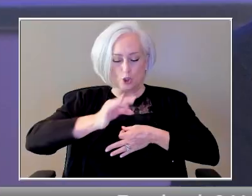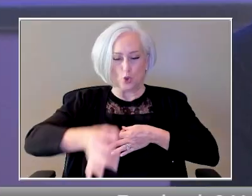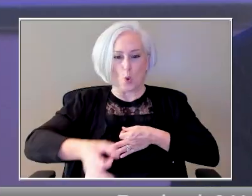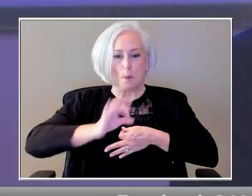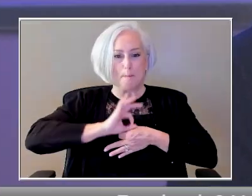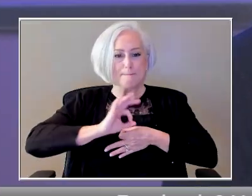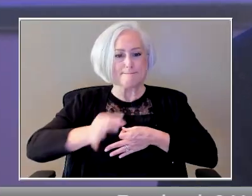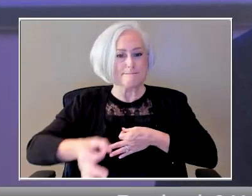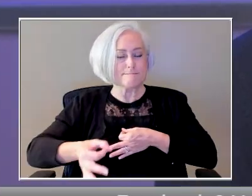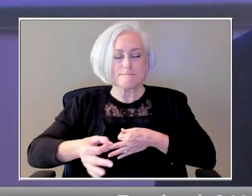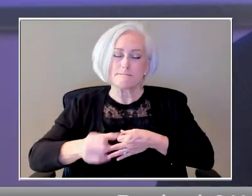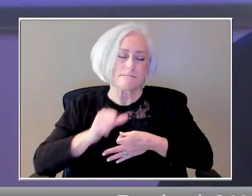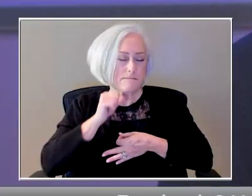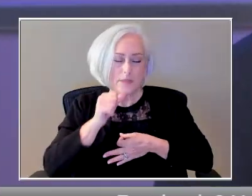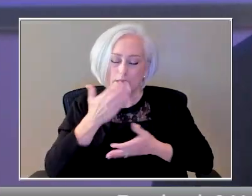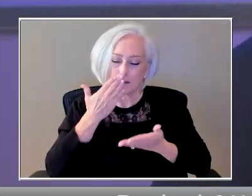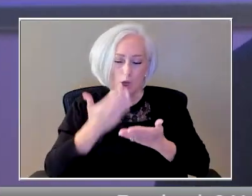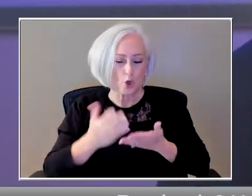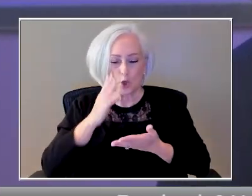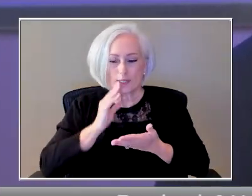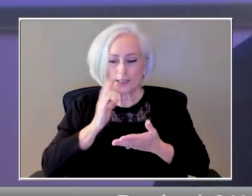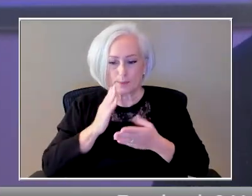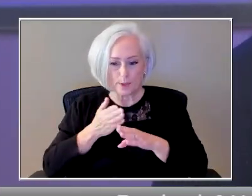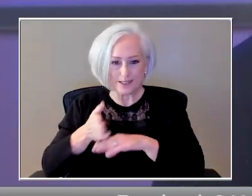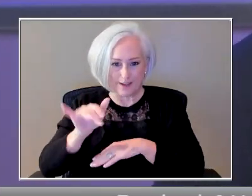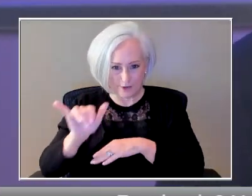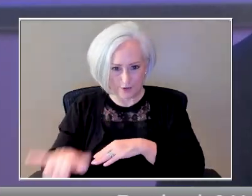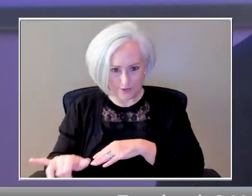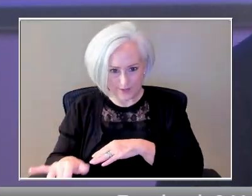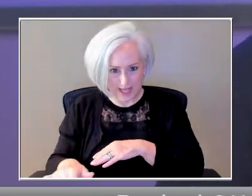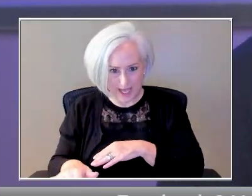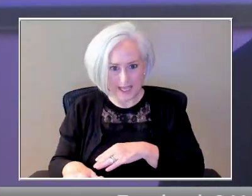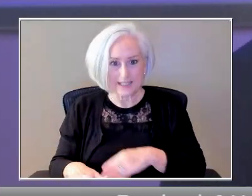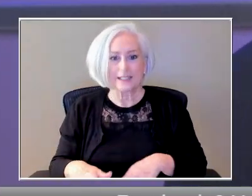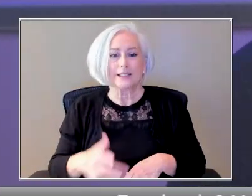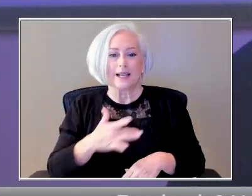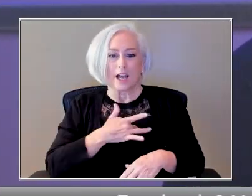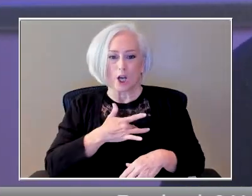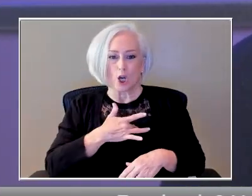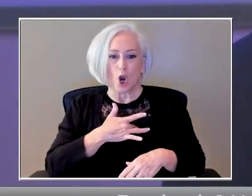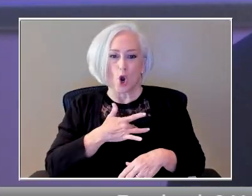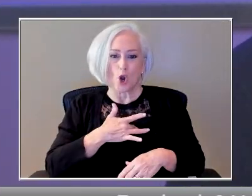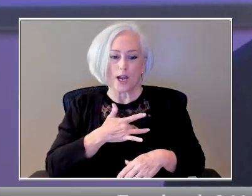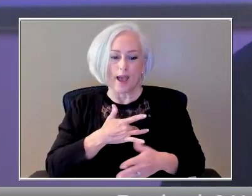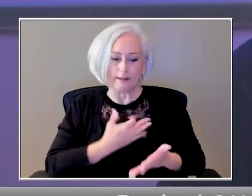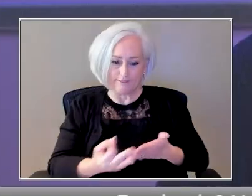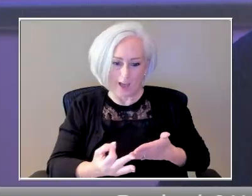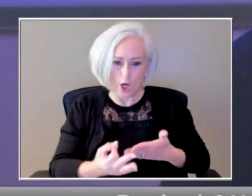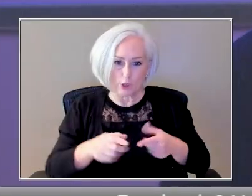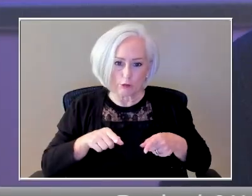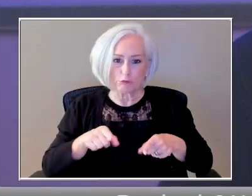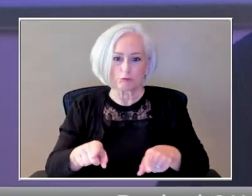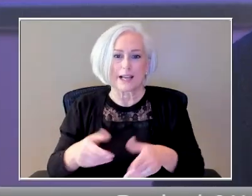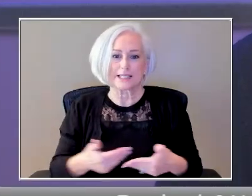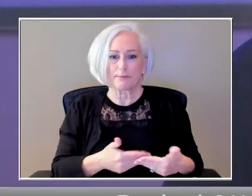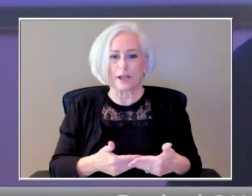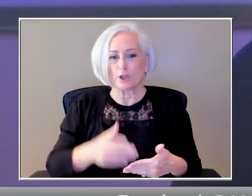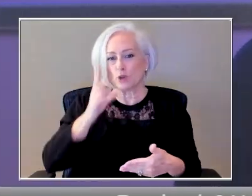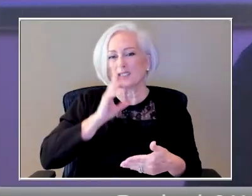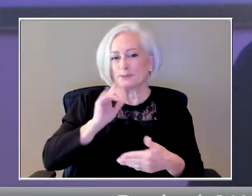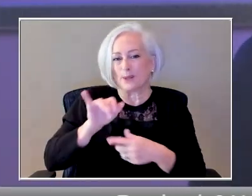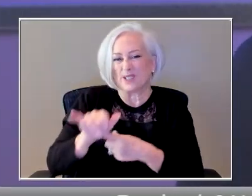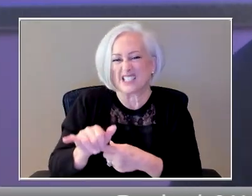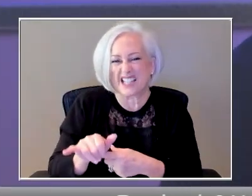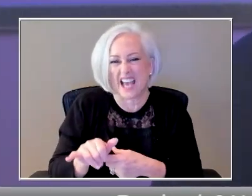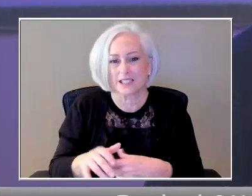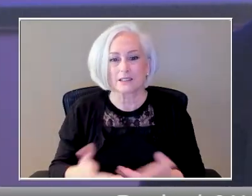after his transplant, we had some issues with the chest tubes, and he had cardiac arrest as a baby. So we've done that. I just say that like, oh